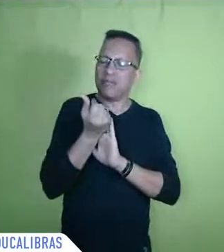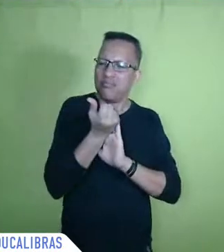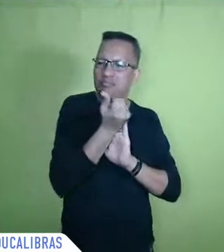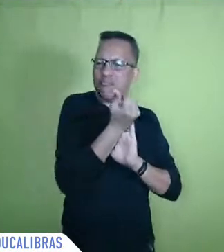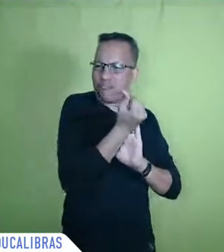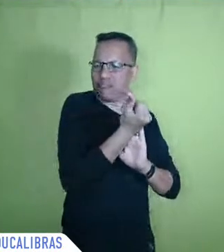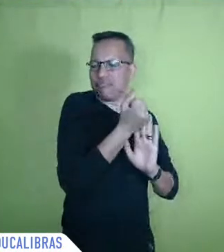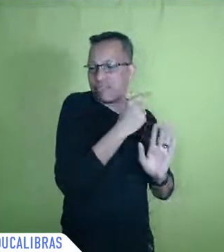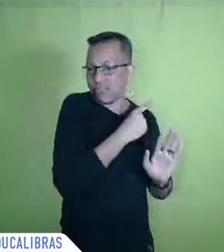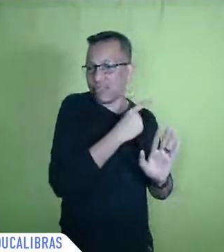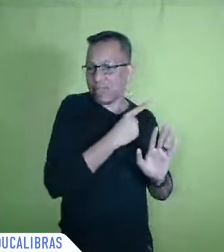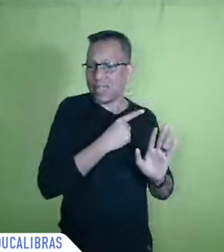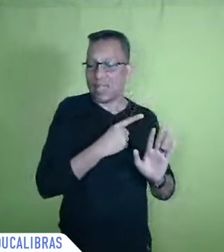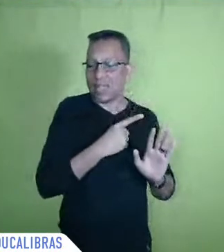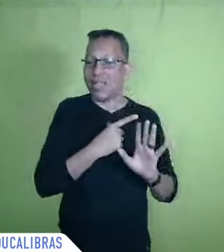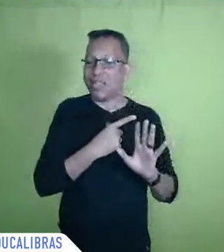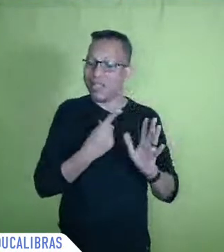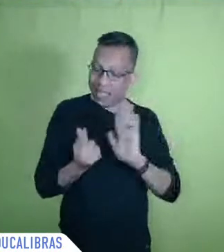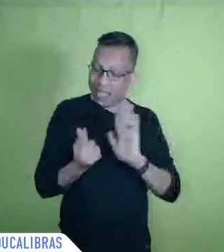has money.